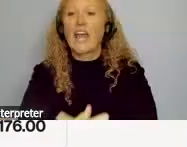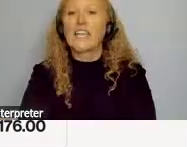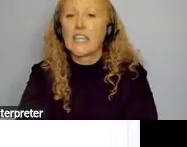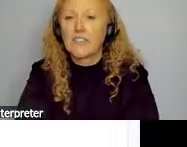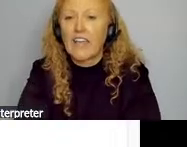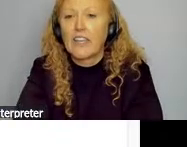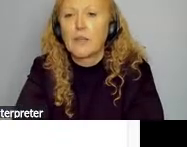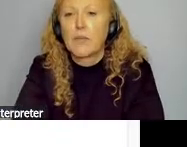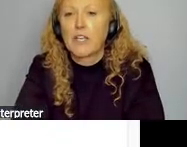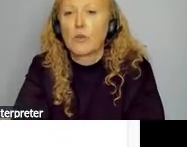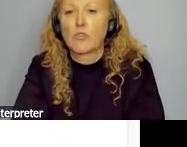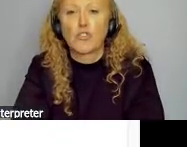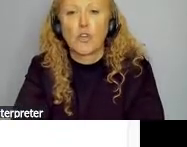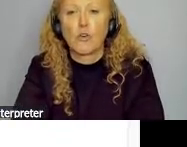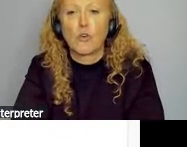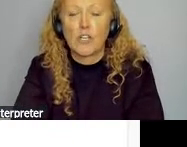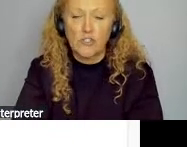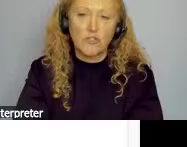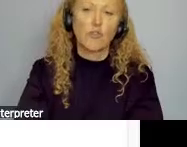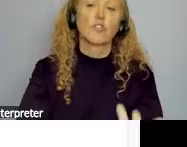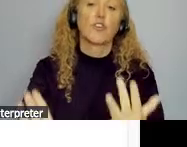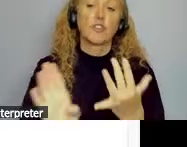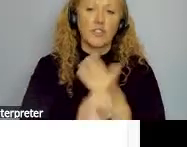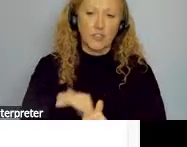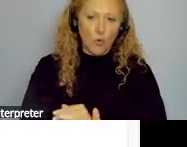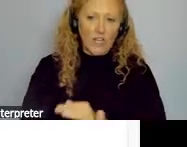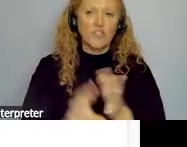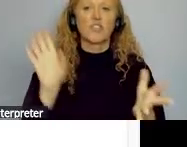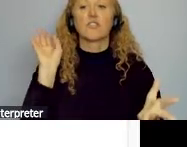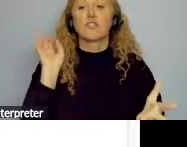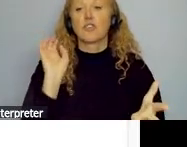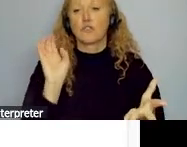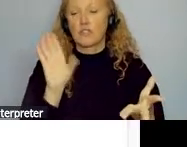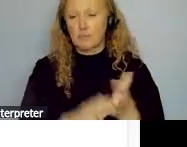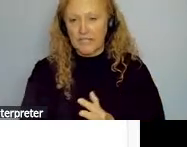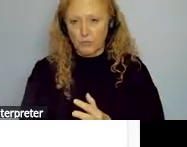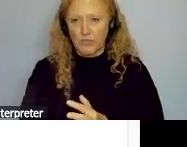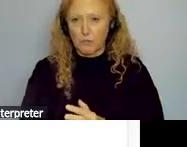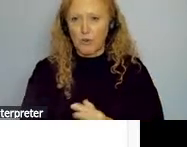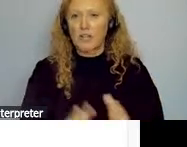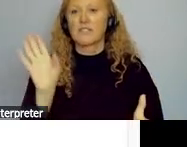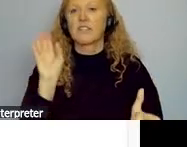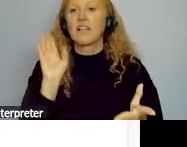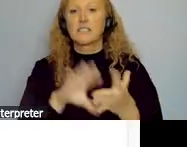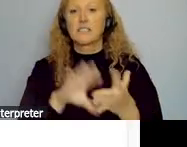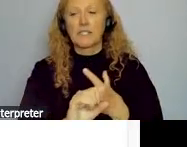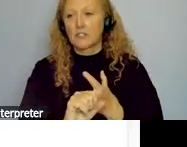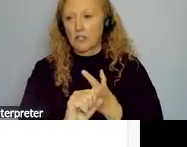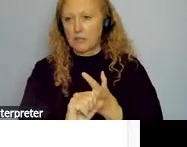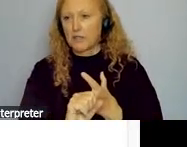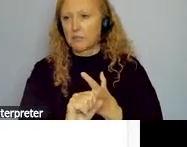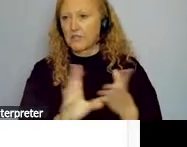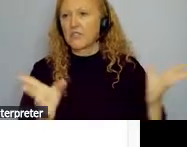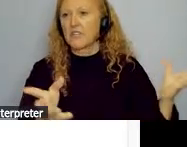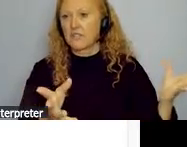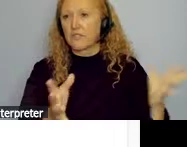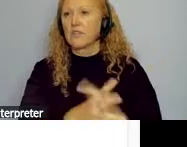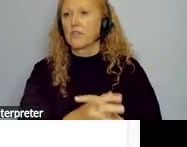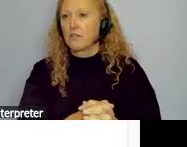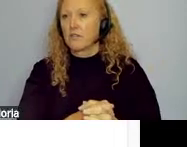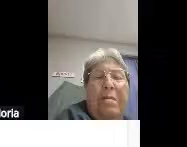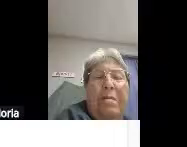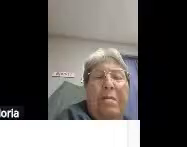So that email will show, first of all, you said the questions, it explains what the products is, explains all about the